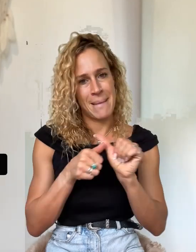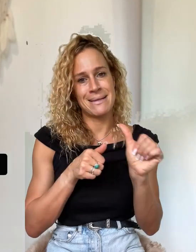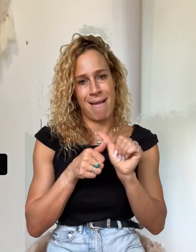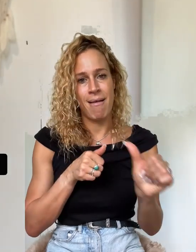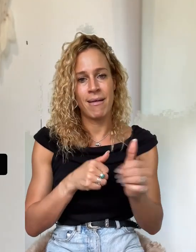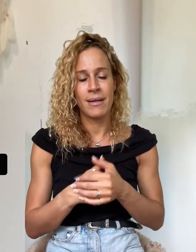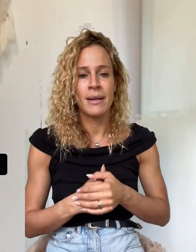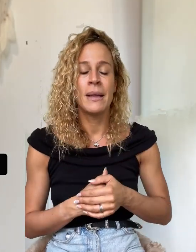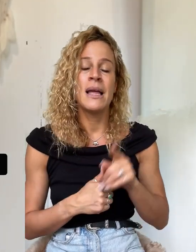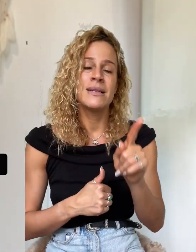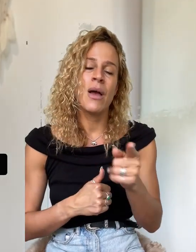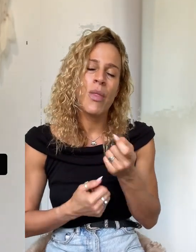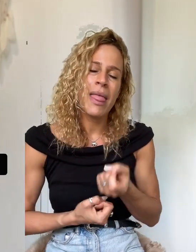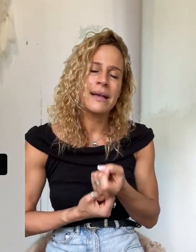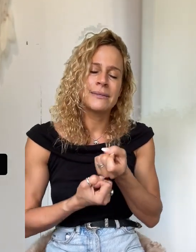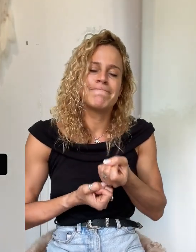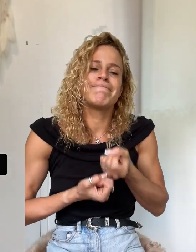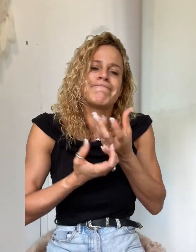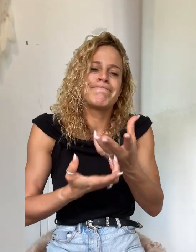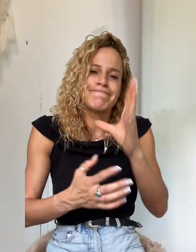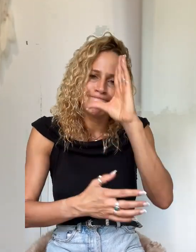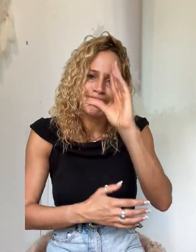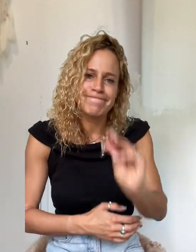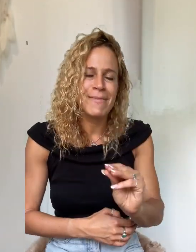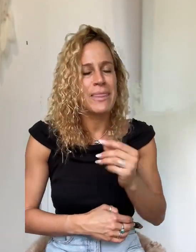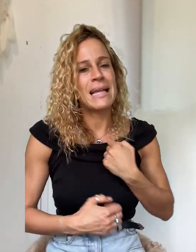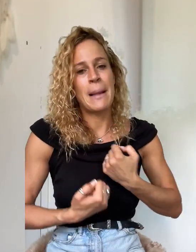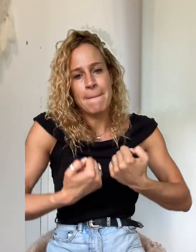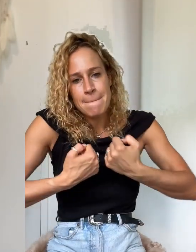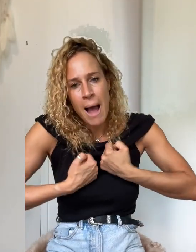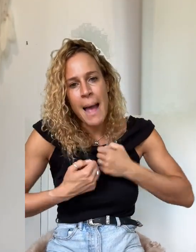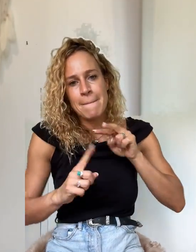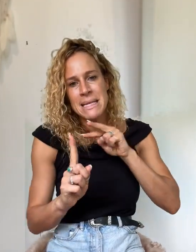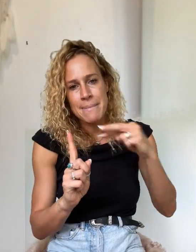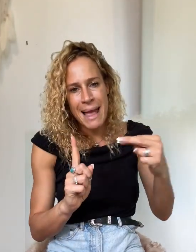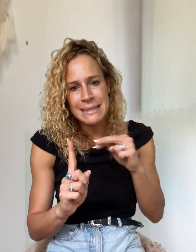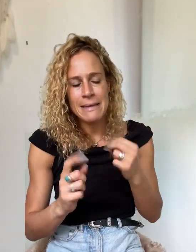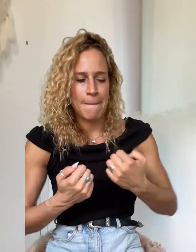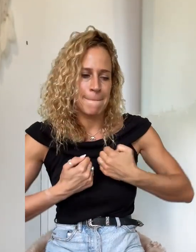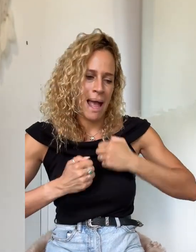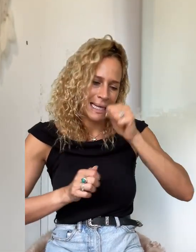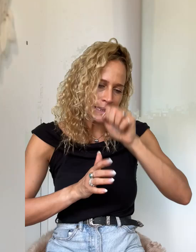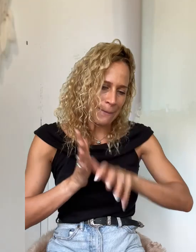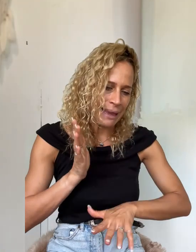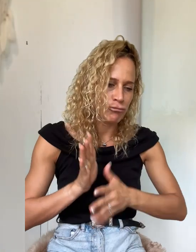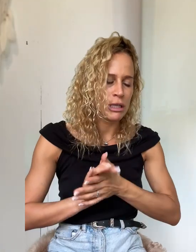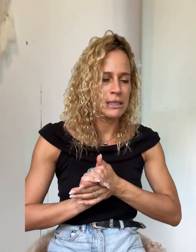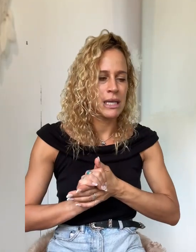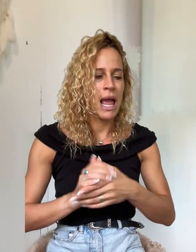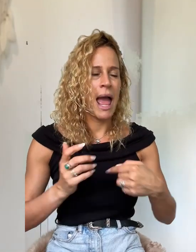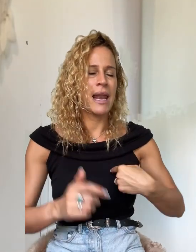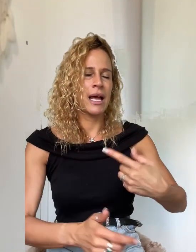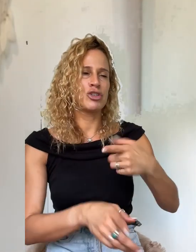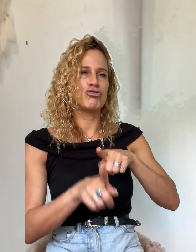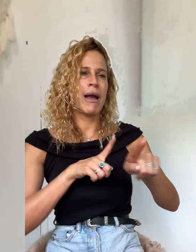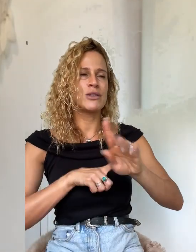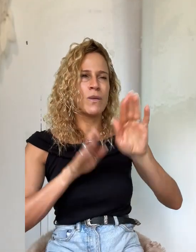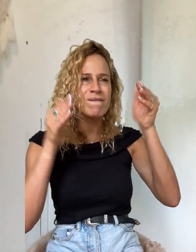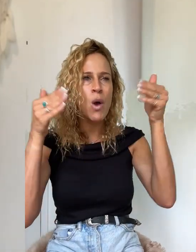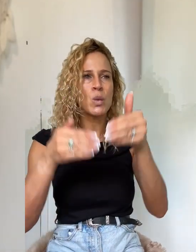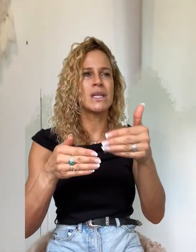chuck, or this nugget that I'm putting out there, because that was my experience, and that's one thing I kept at the forefront of my mind,